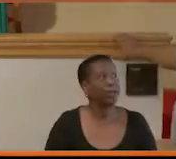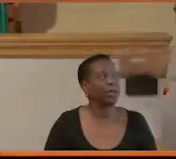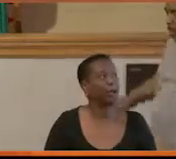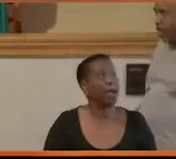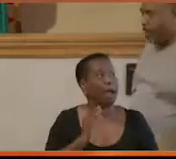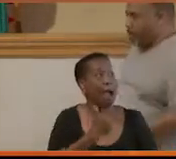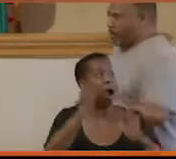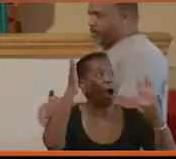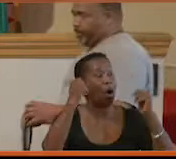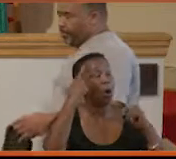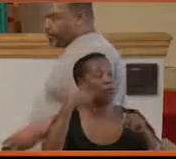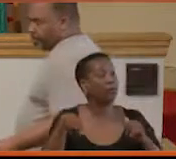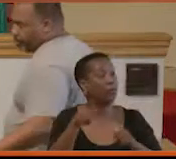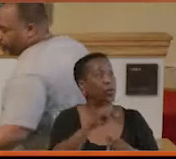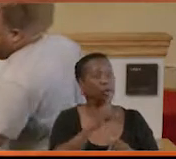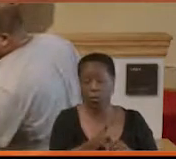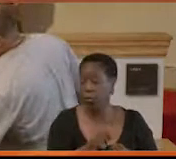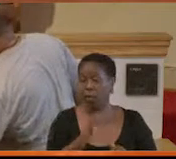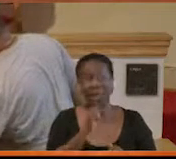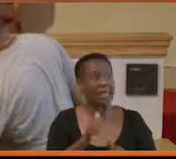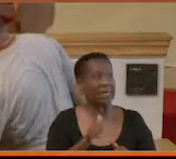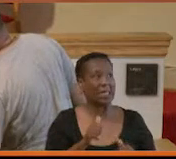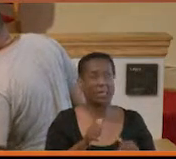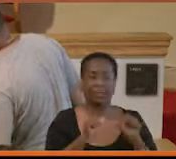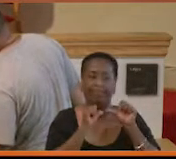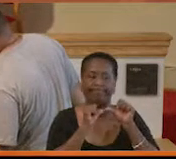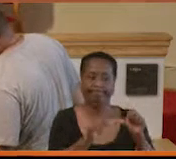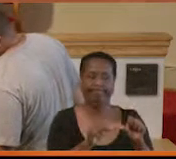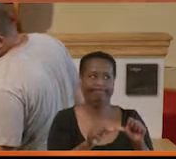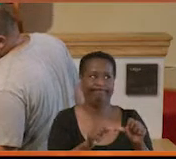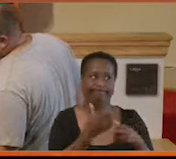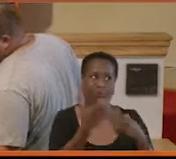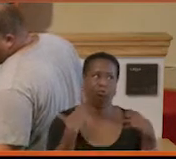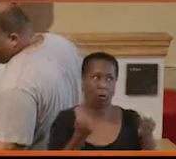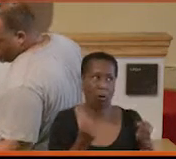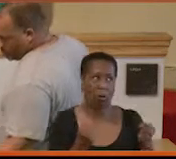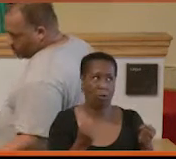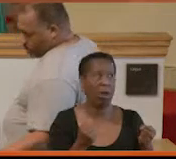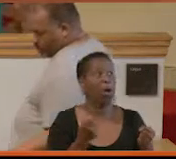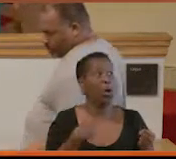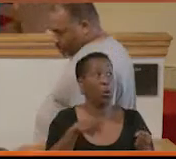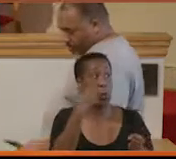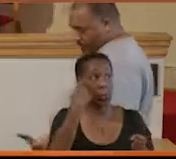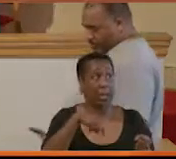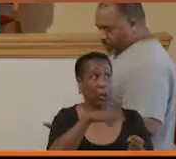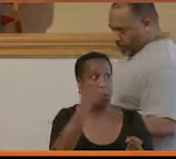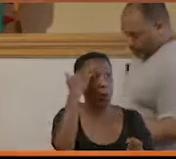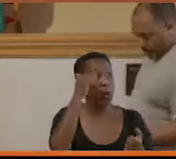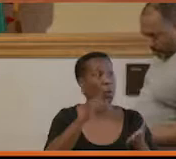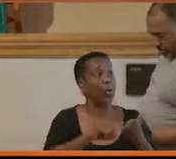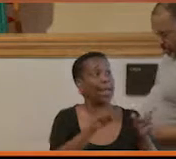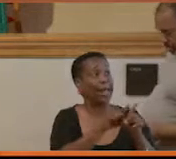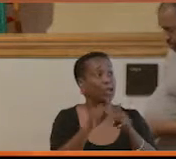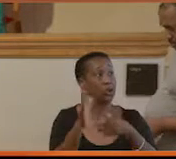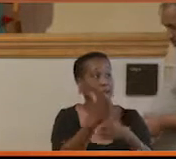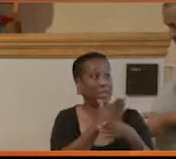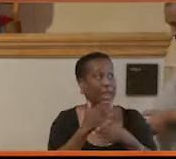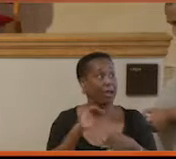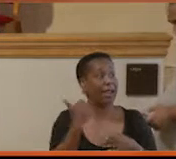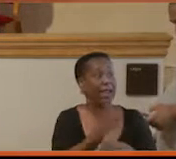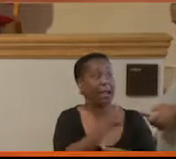suffering. Our hope for you is unshaken, for we know that as you share in